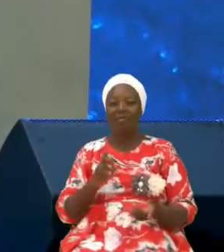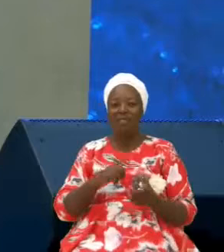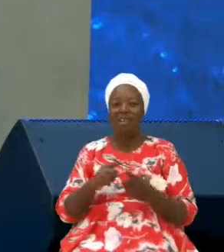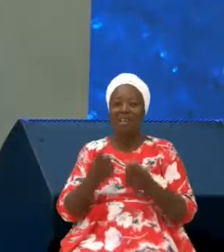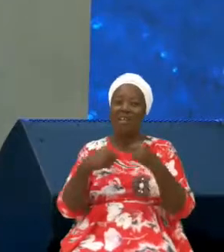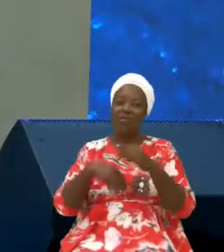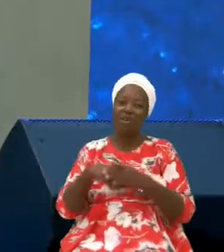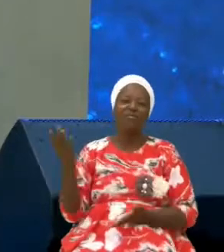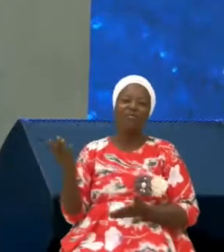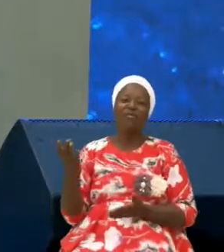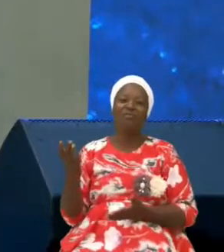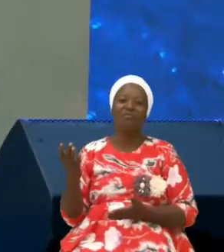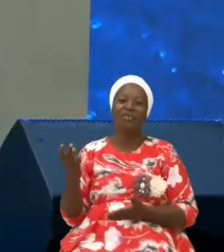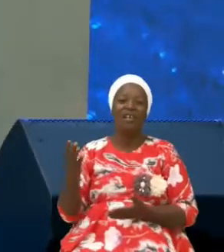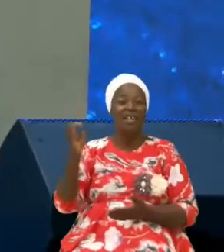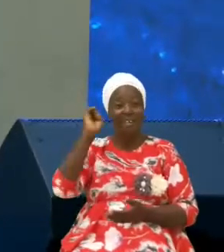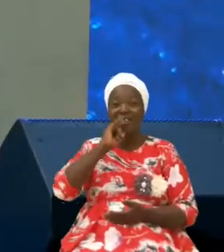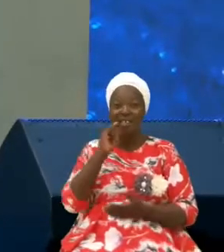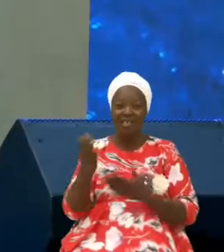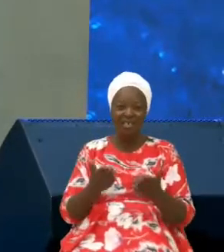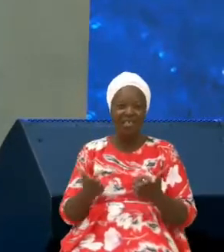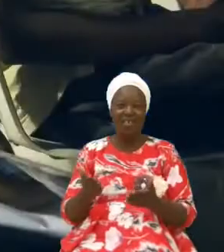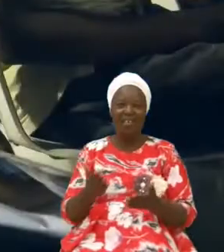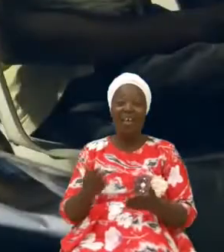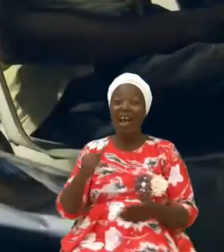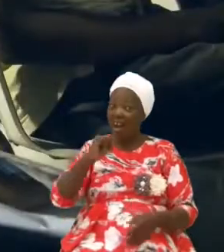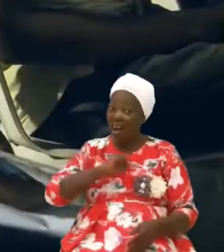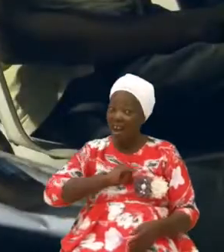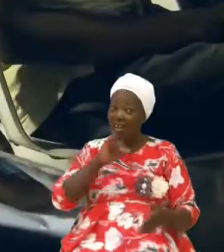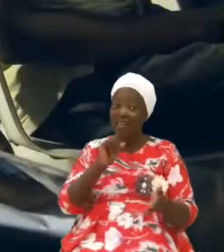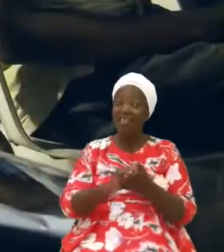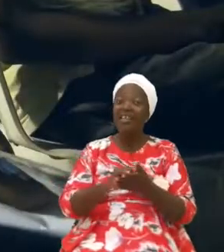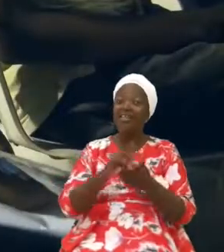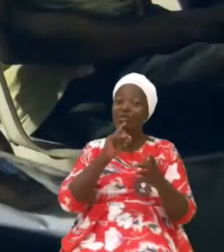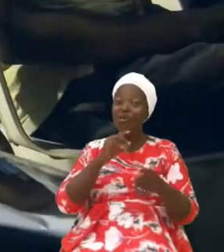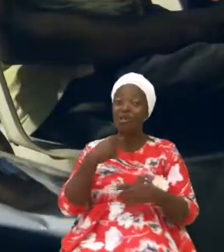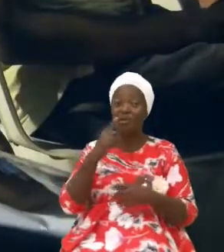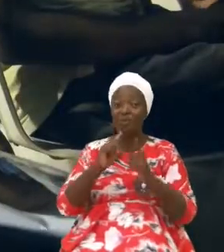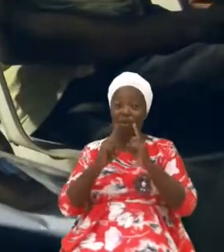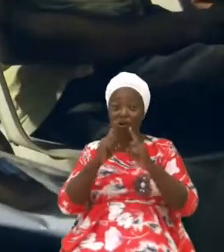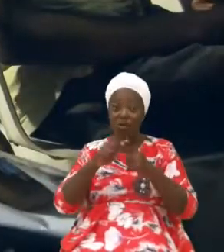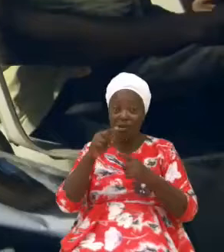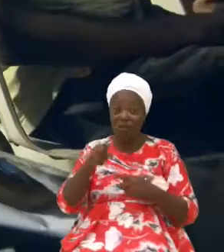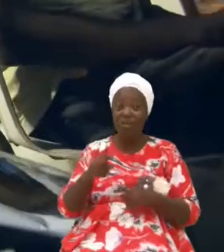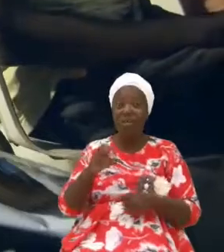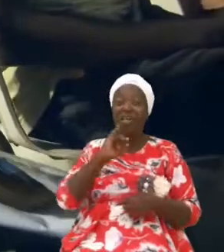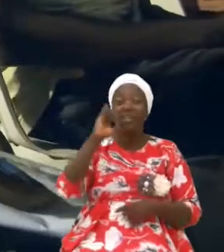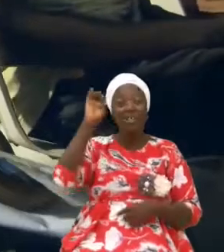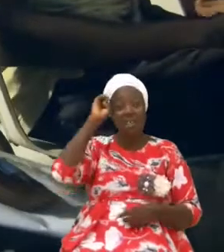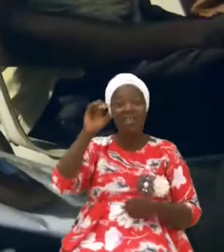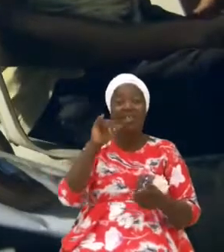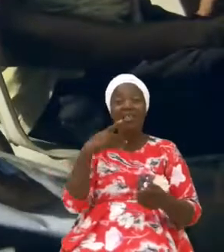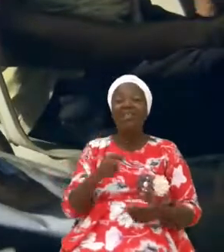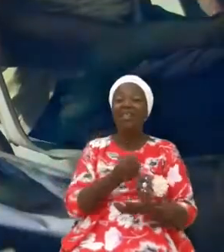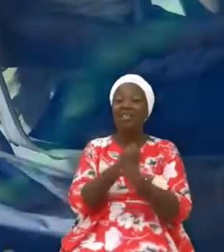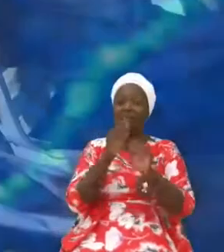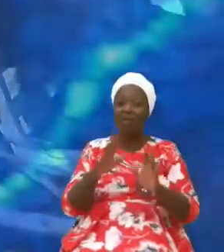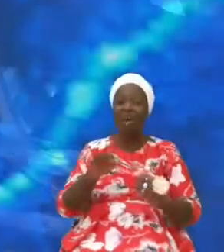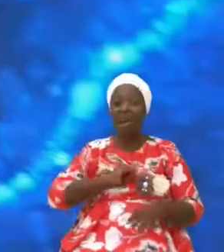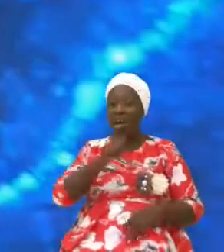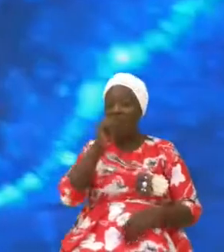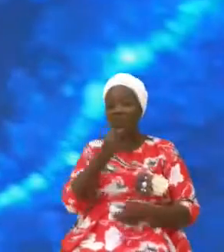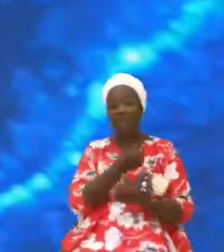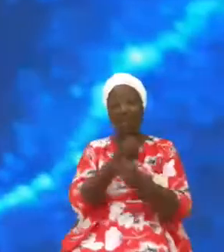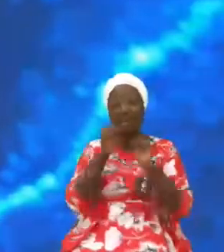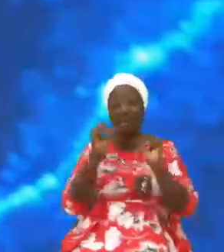am he. He has come. He is here. I that speak unto thee,